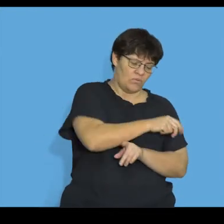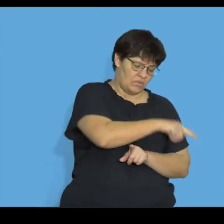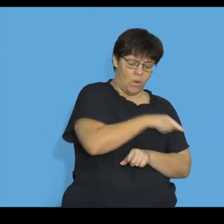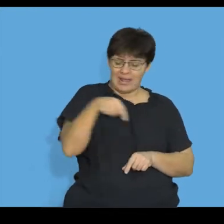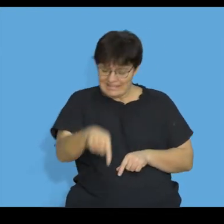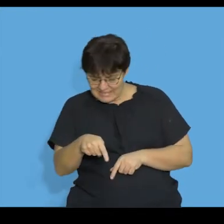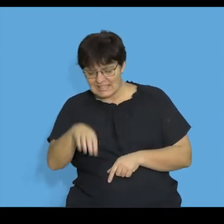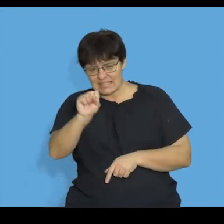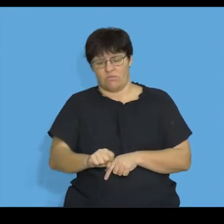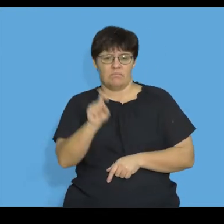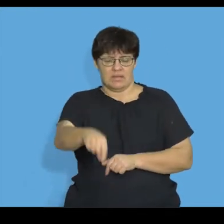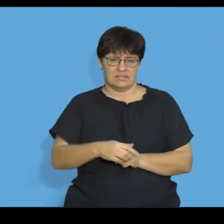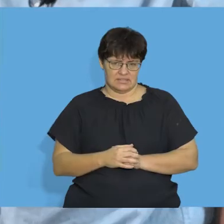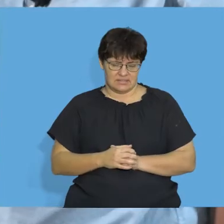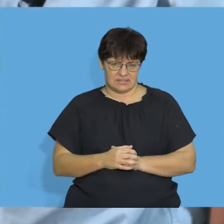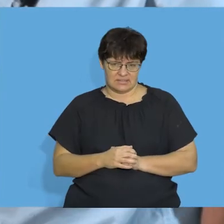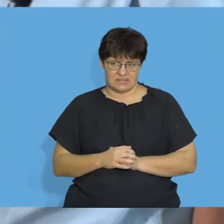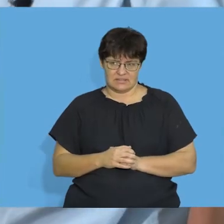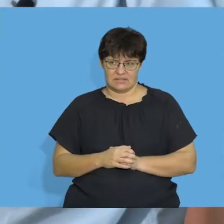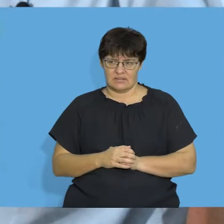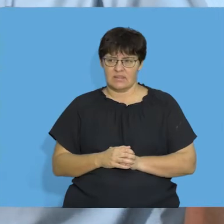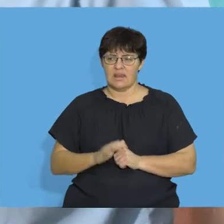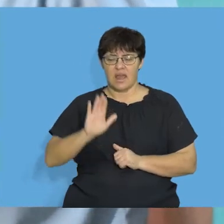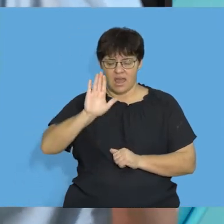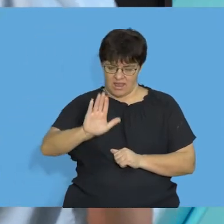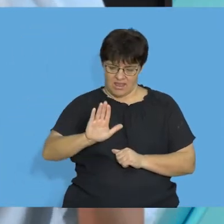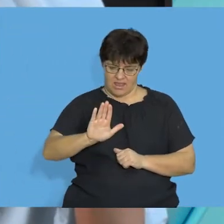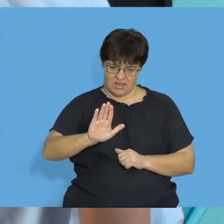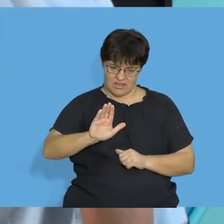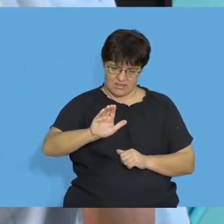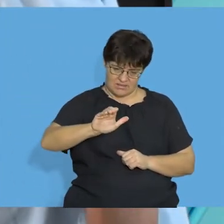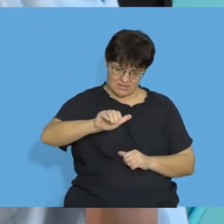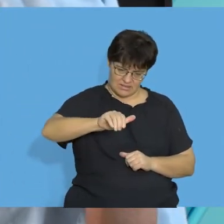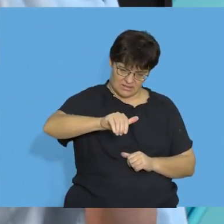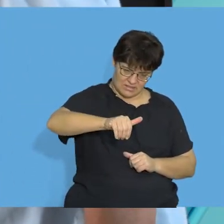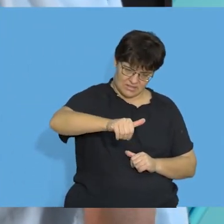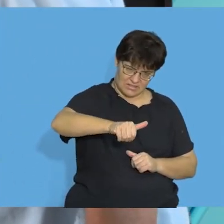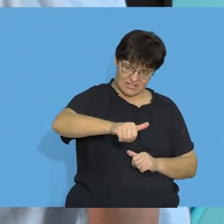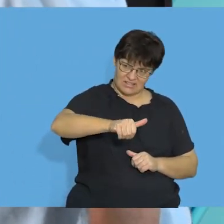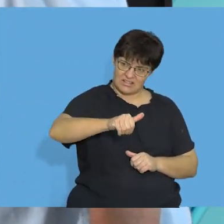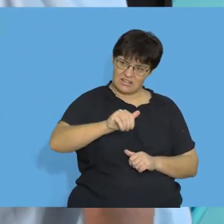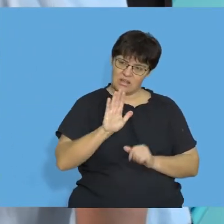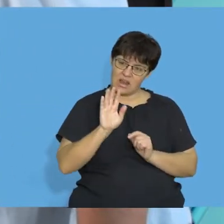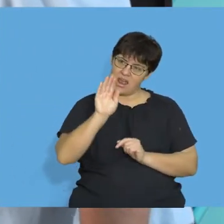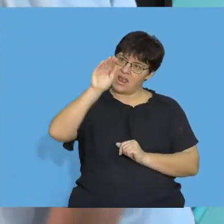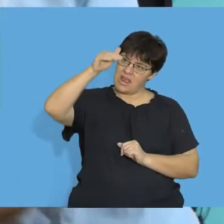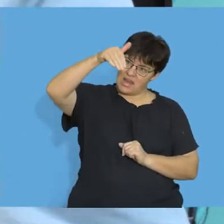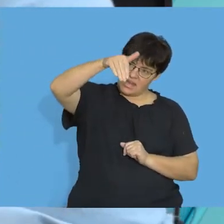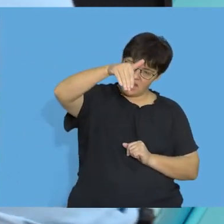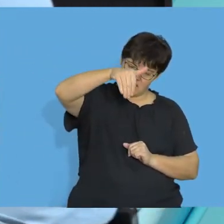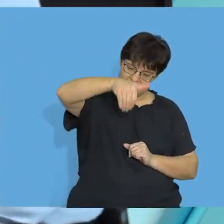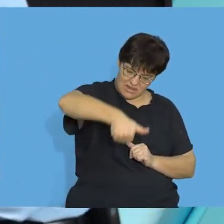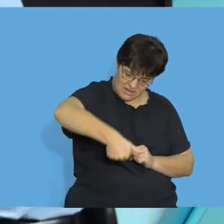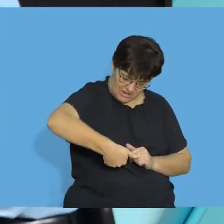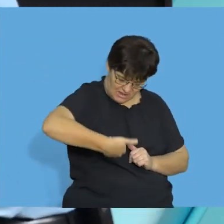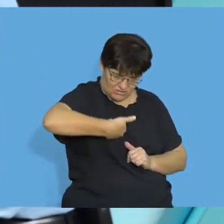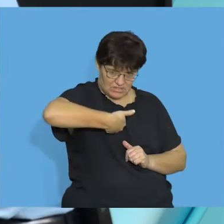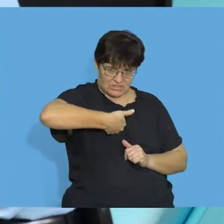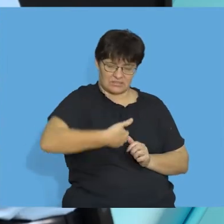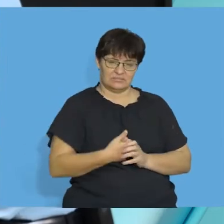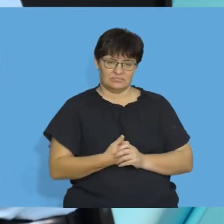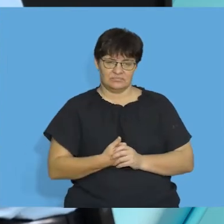pole. And if that's the case, right-hand rule, notice now the current has to be going in